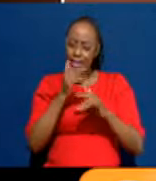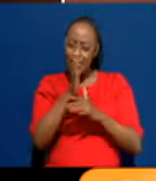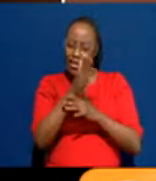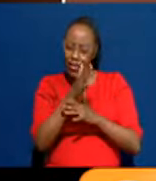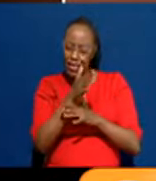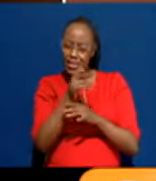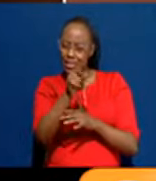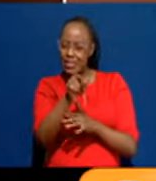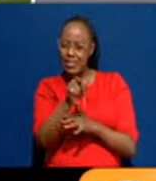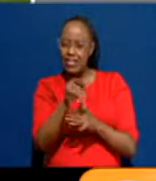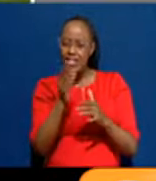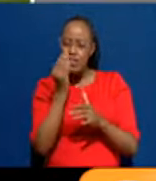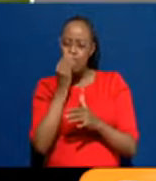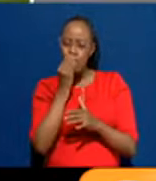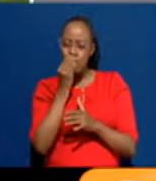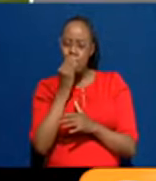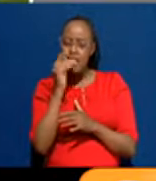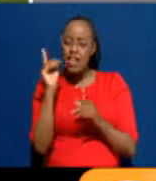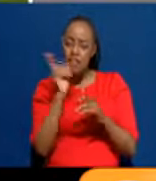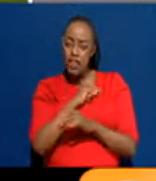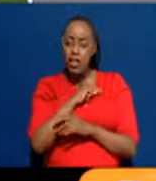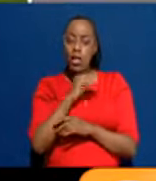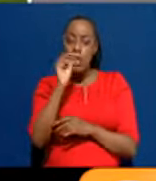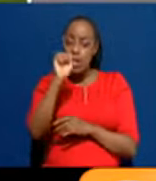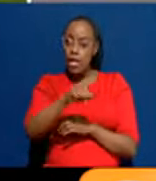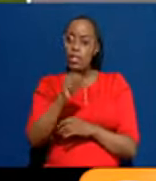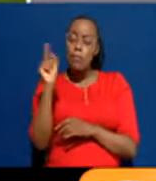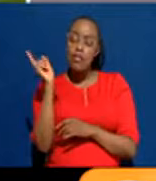hivi na mtu anamaliza. But nilimaliza.